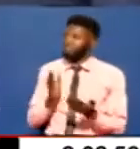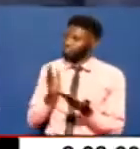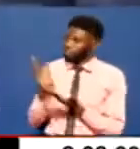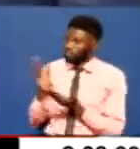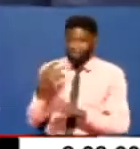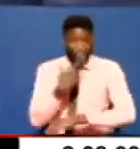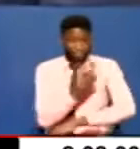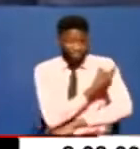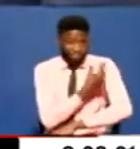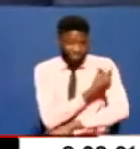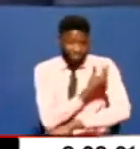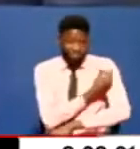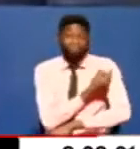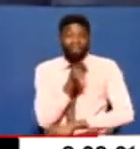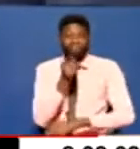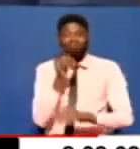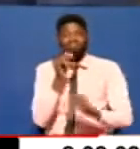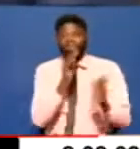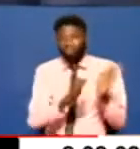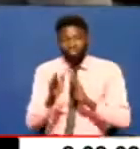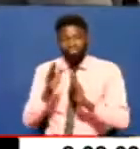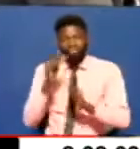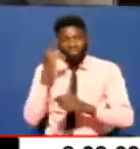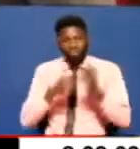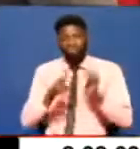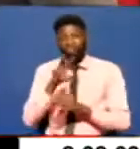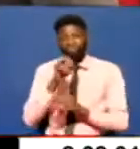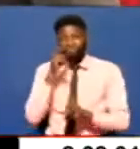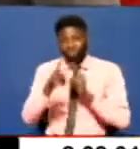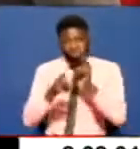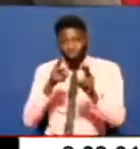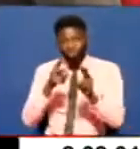immunity by 2022. Yusuf Farah reporting for Prime Edition.